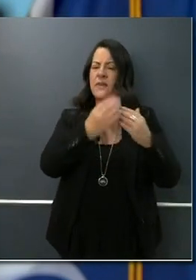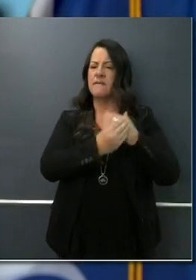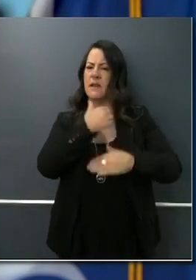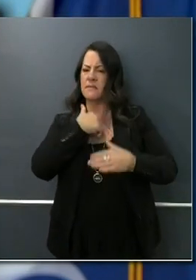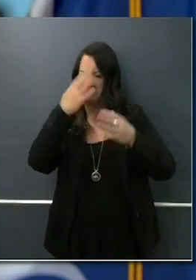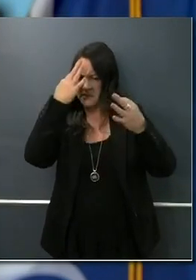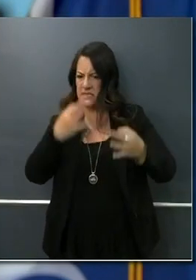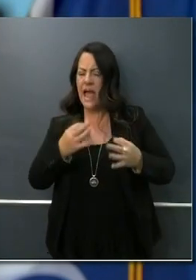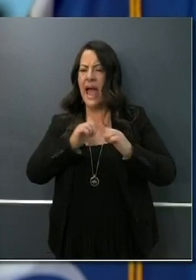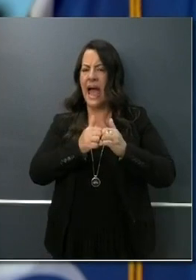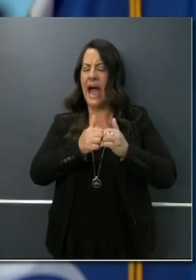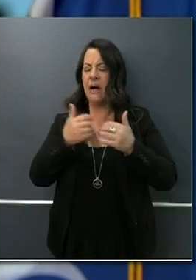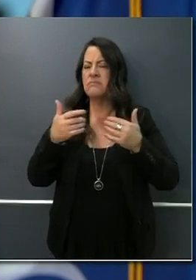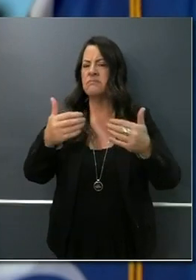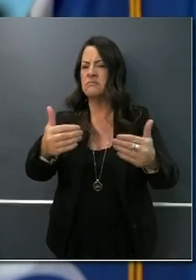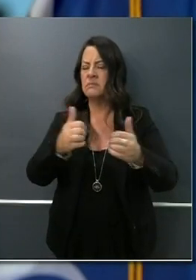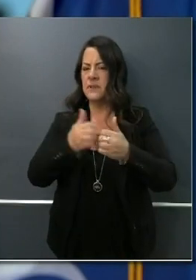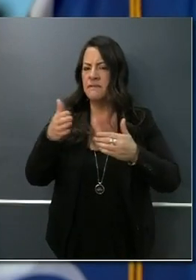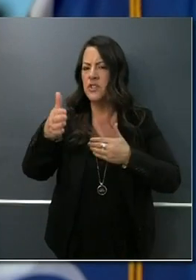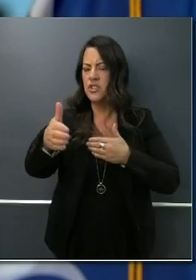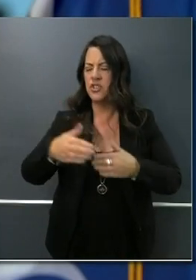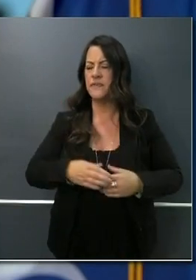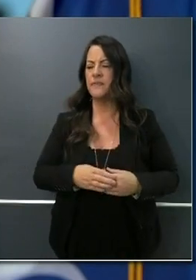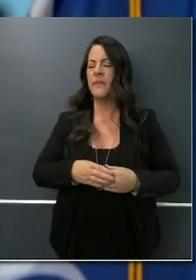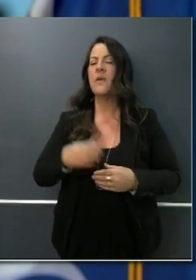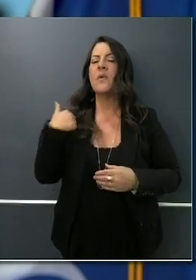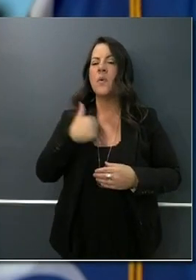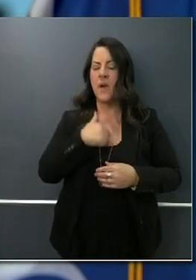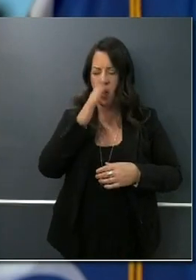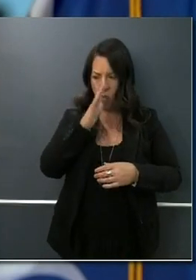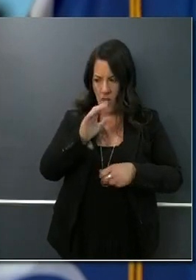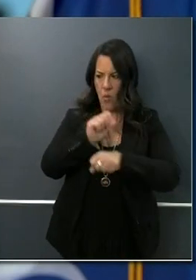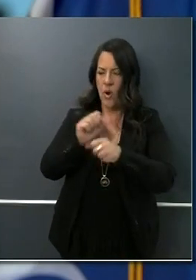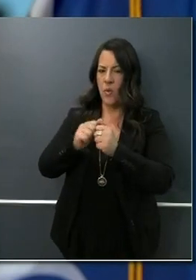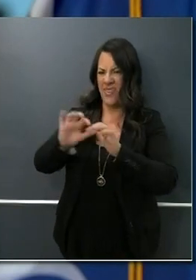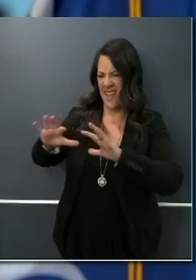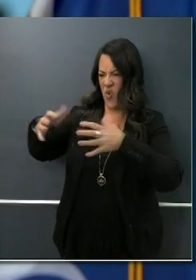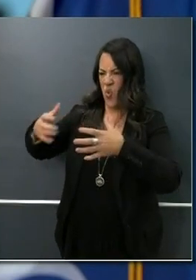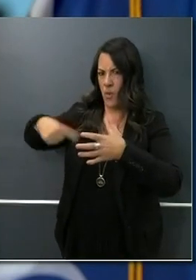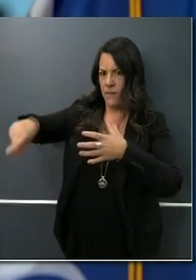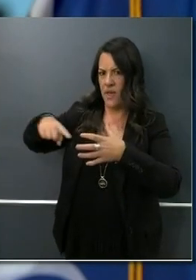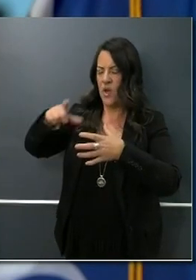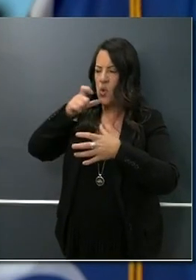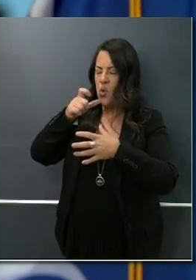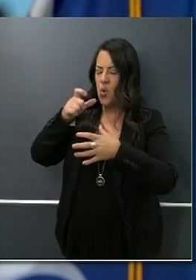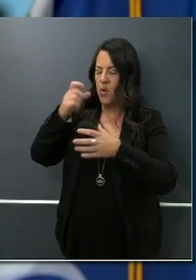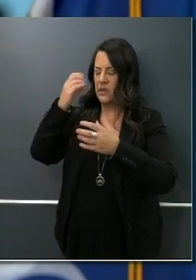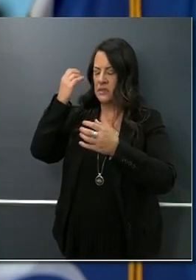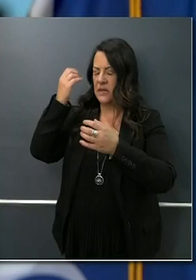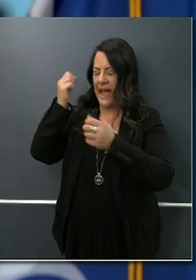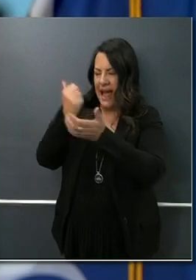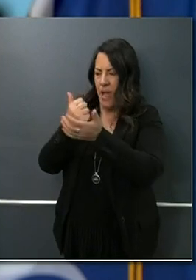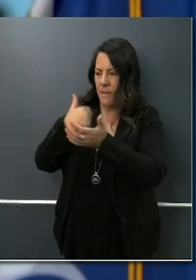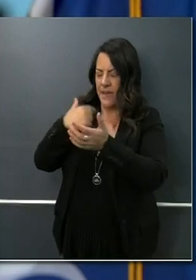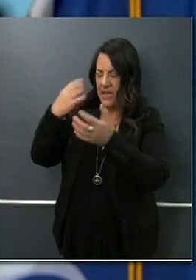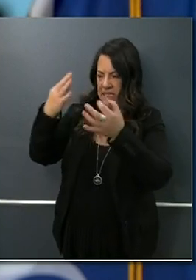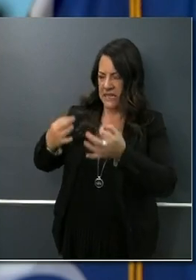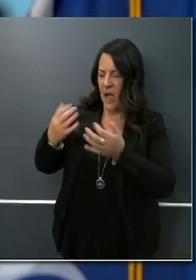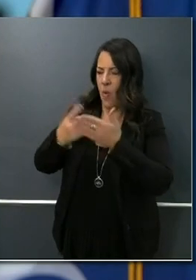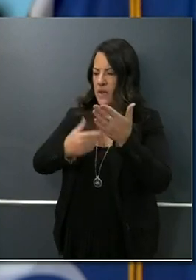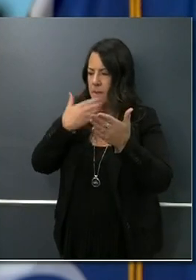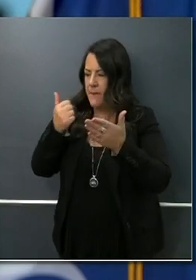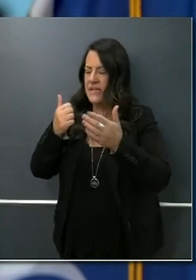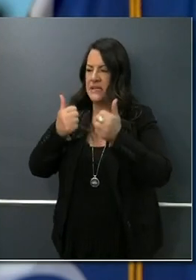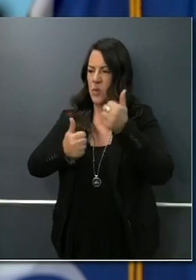sectors. We'll lay out a strategy for phasing those things in. As I said, preview based upon the data